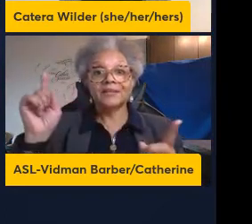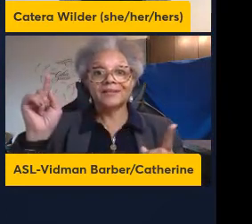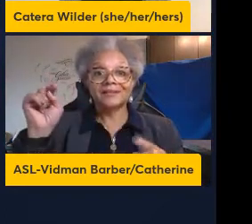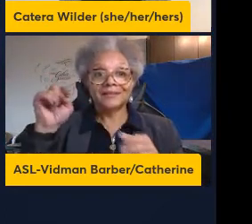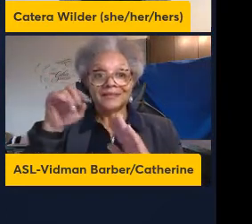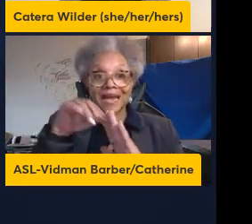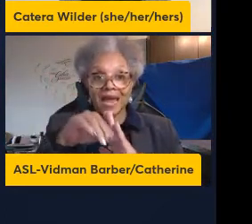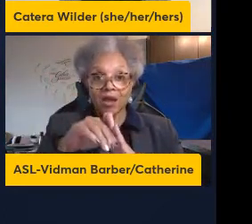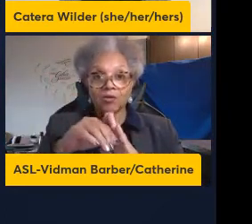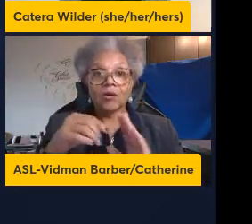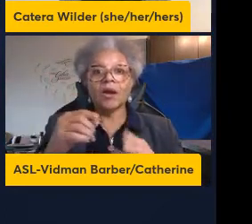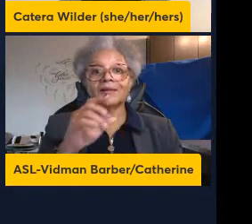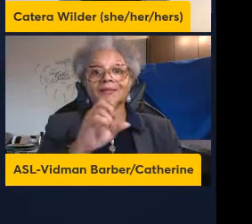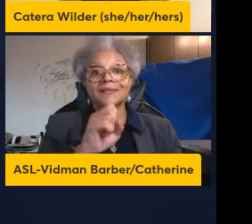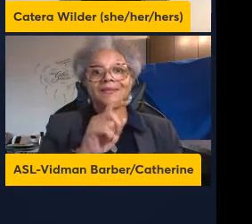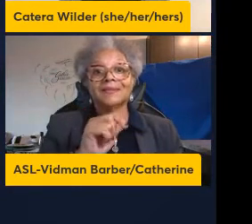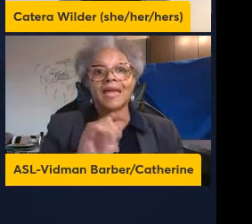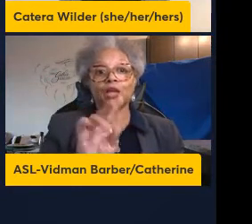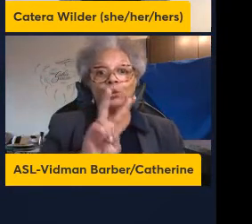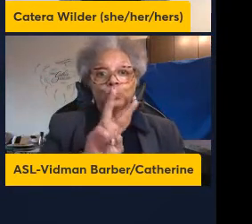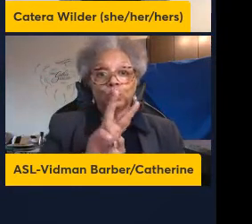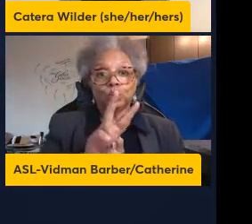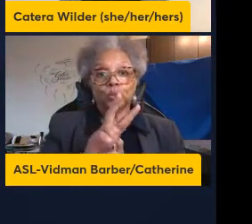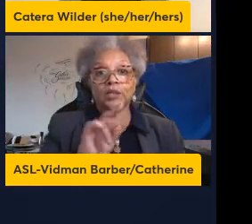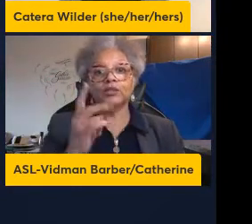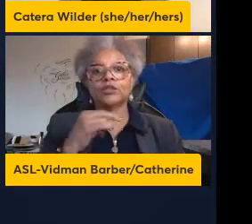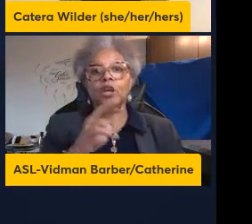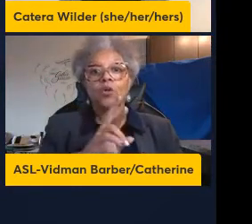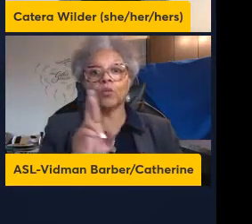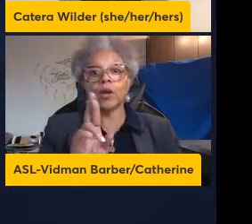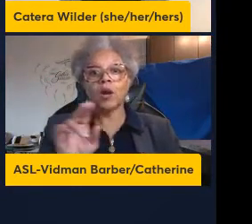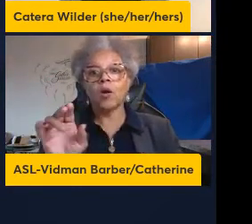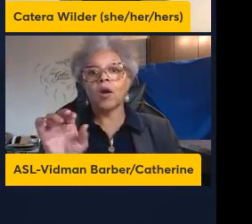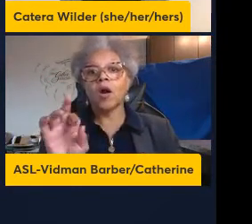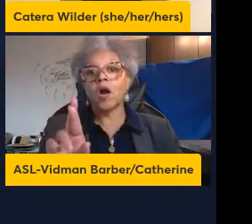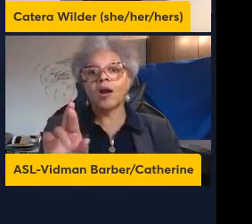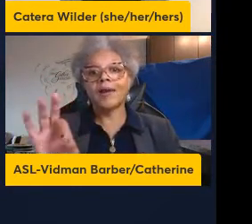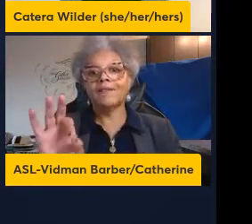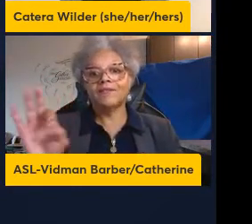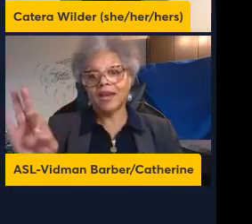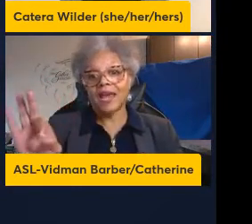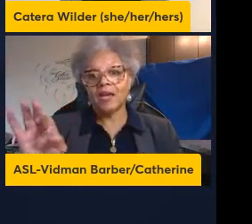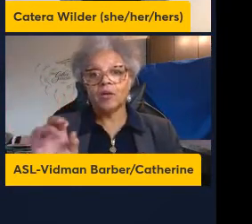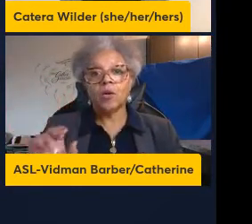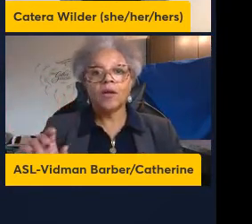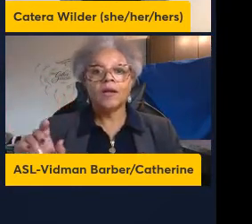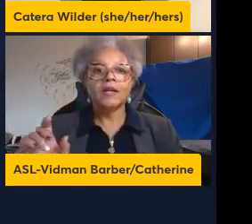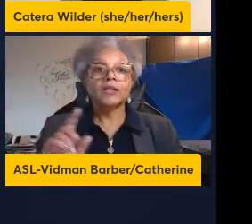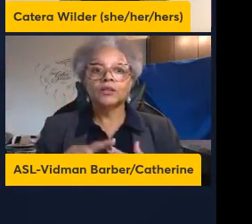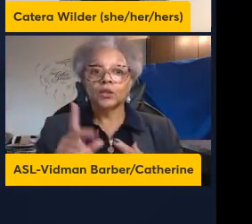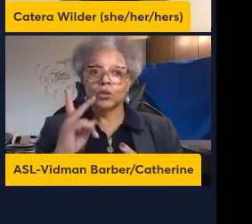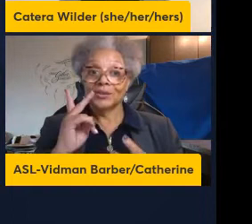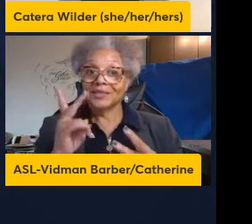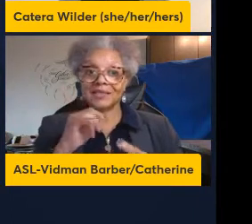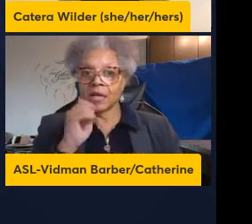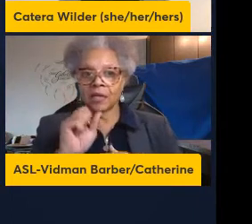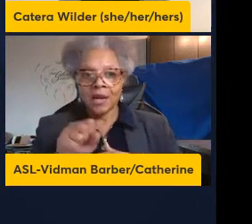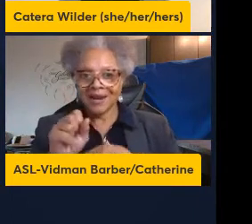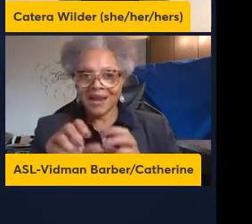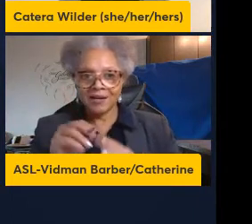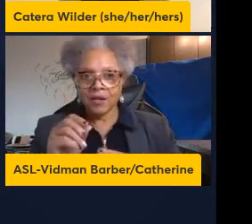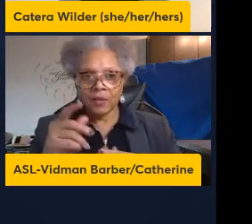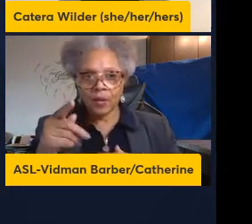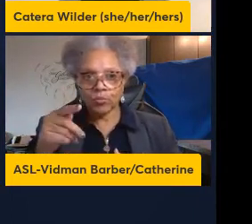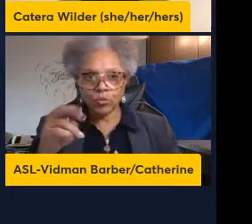of either STAT2, which again is seen on the plot on the right, or IRF9. So again, this is not a knockout of the protein or the